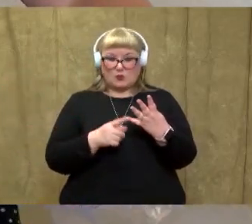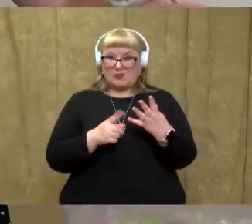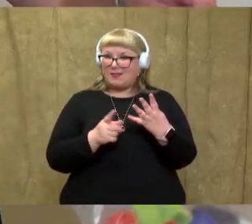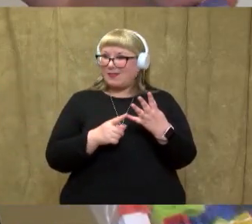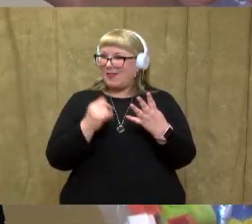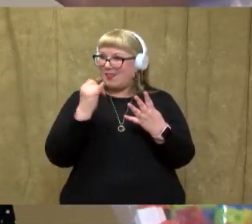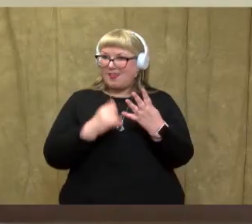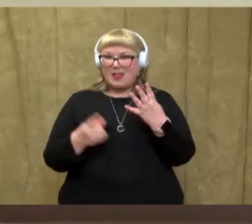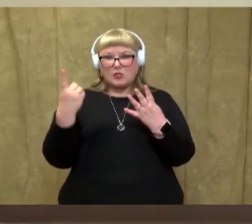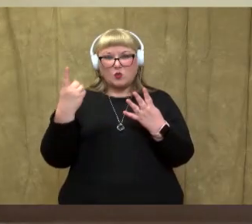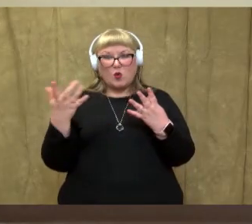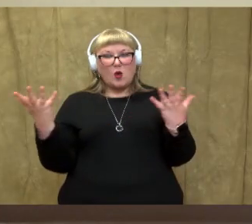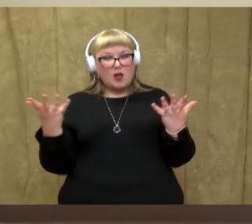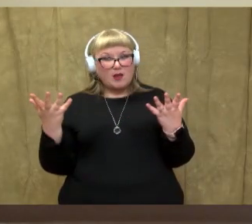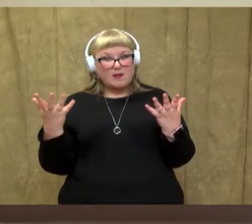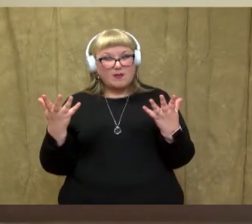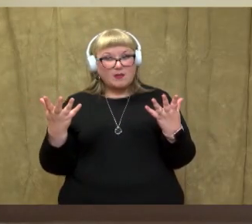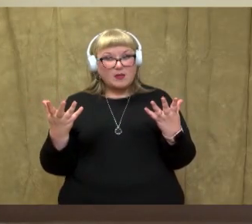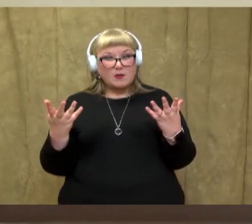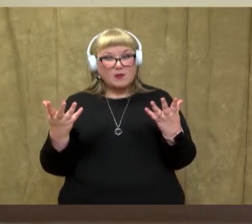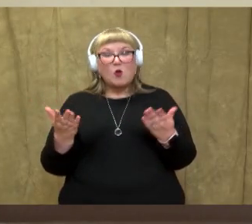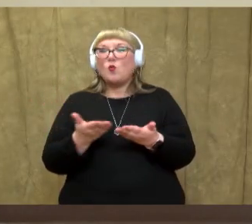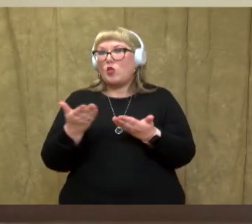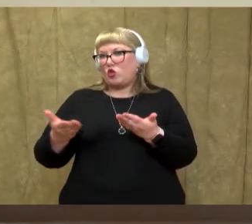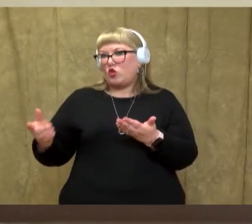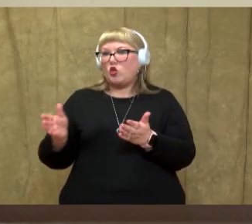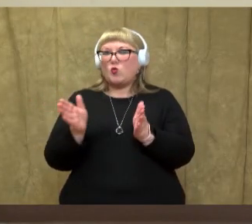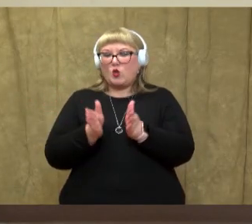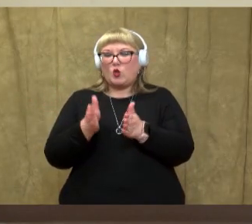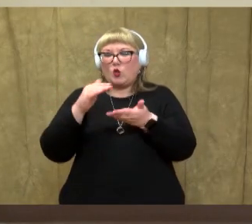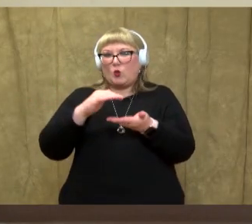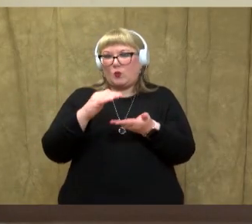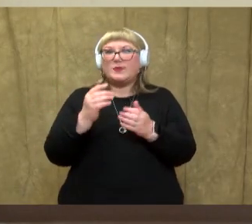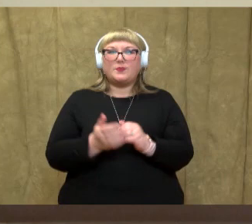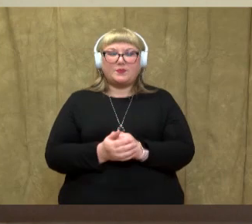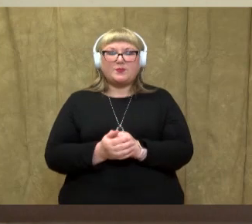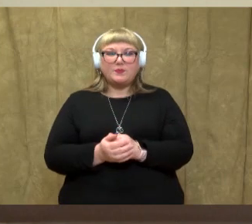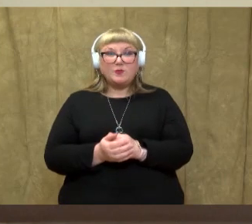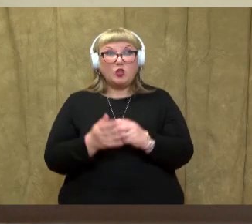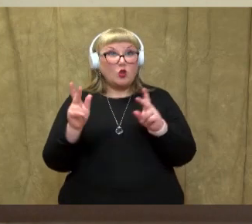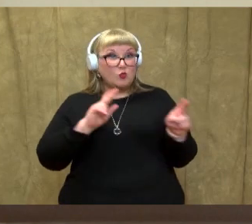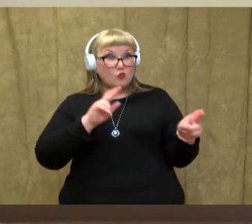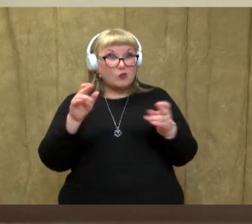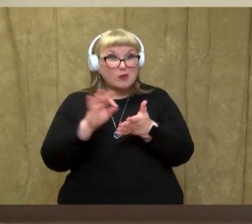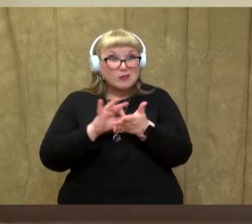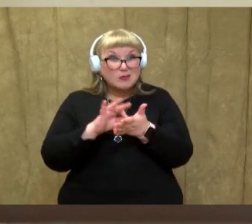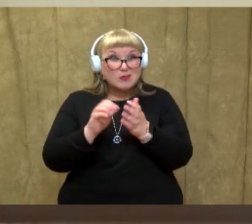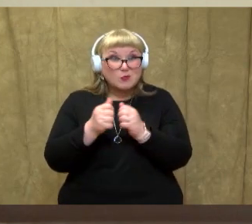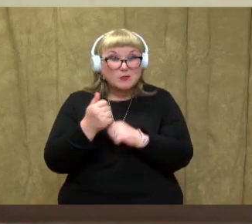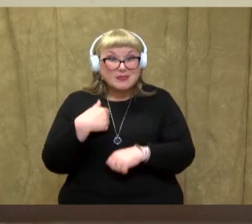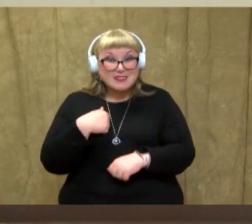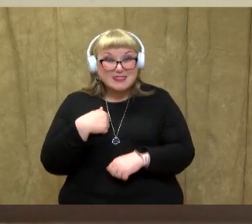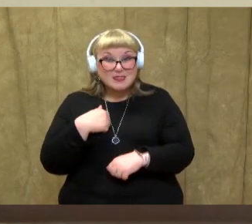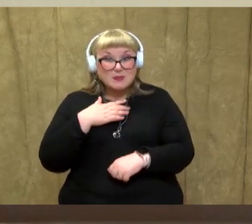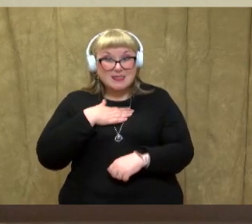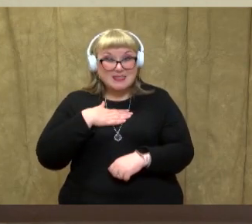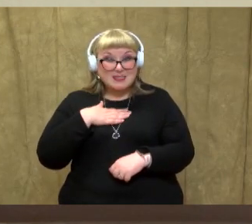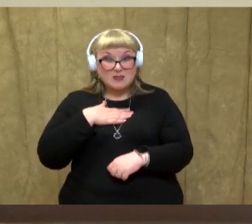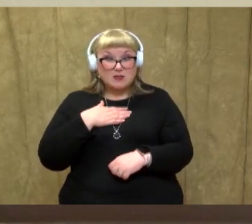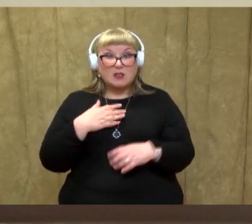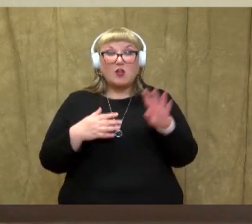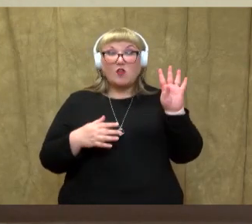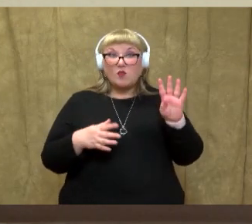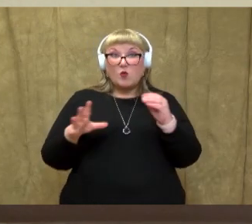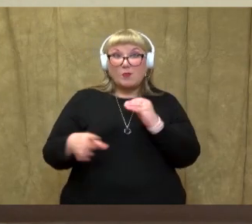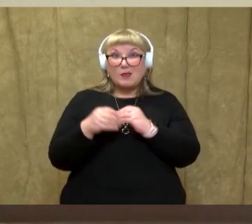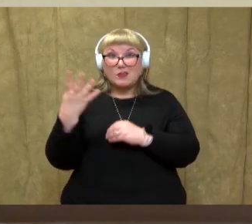that we are going to solve the problem is with our cubes. Are you ready to count out cubes with me for our addition sentence 4